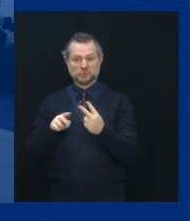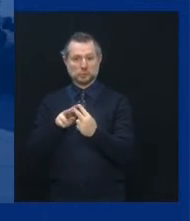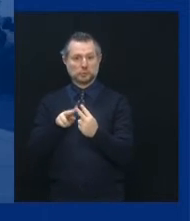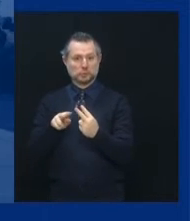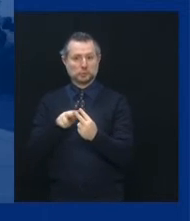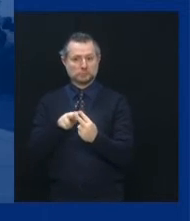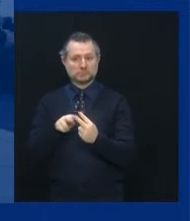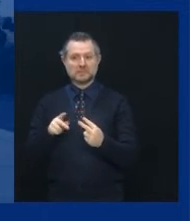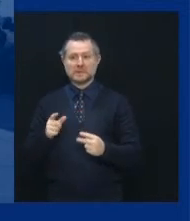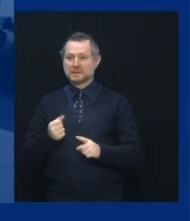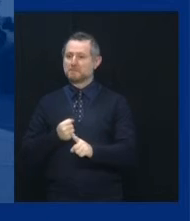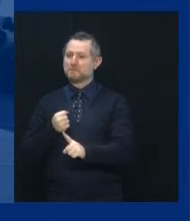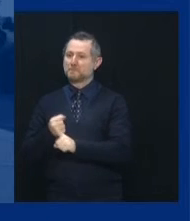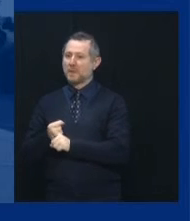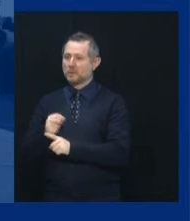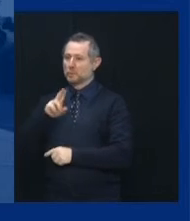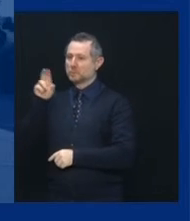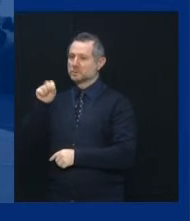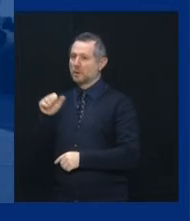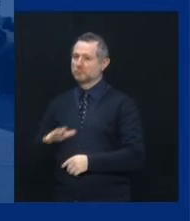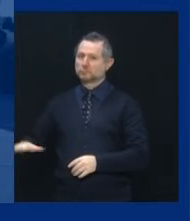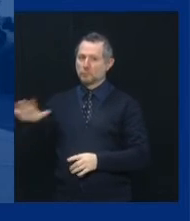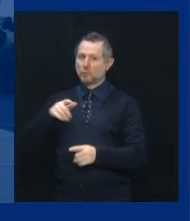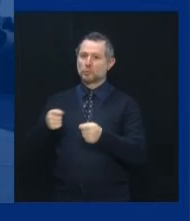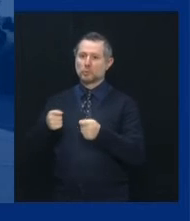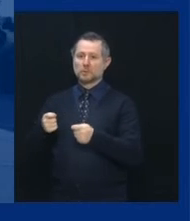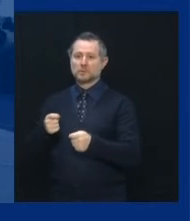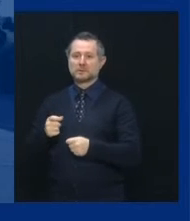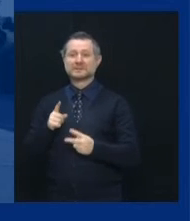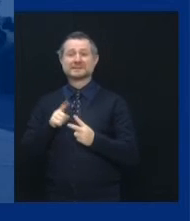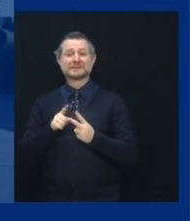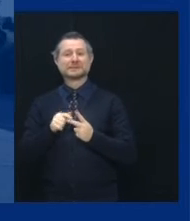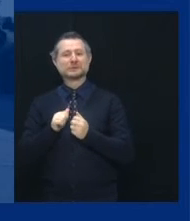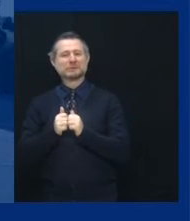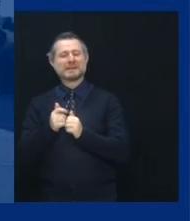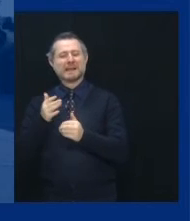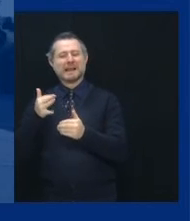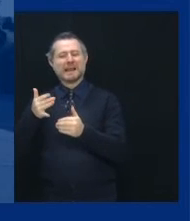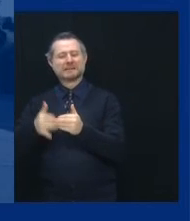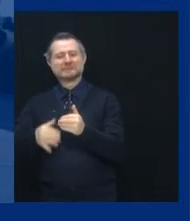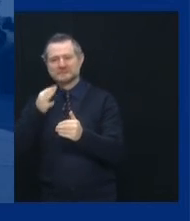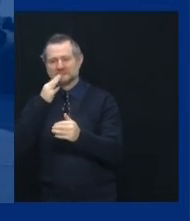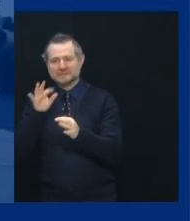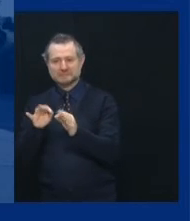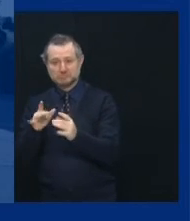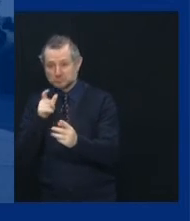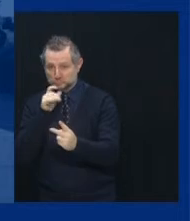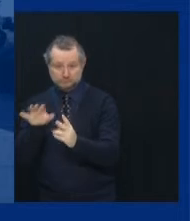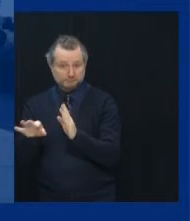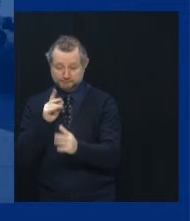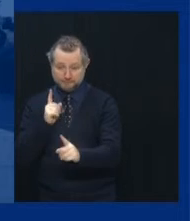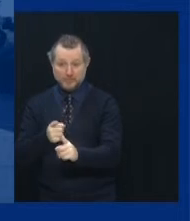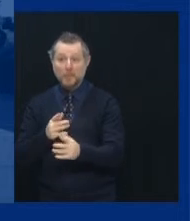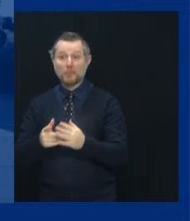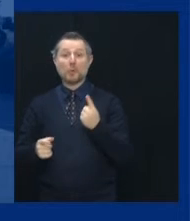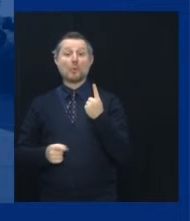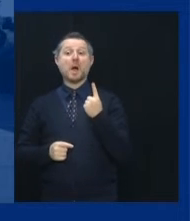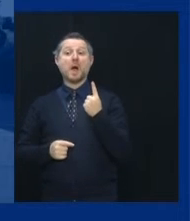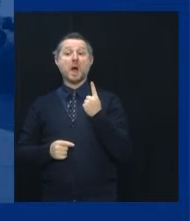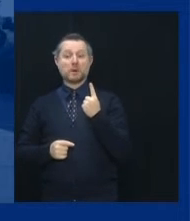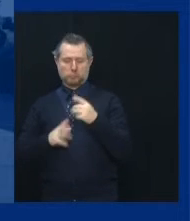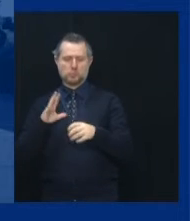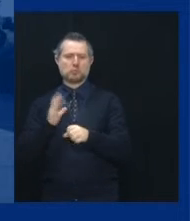Senate. And one of the races still has to be completed, but even the one victory is going to change